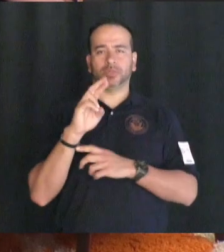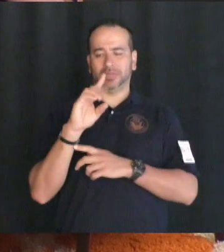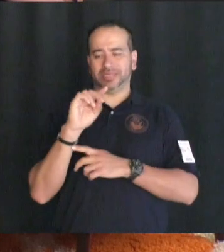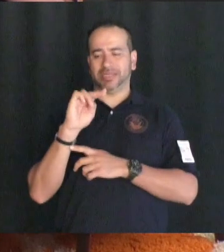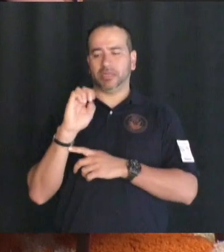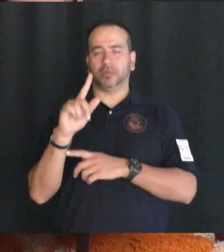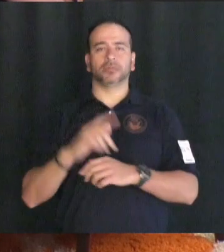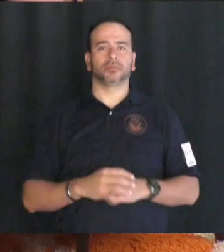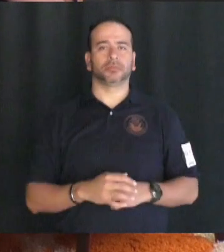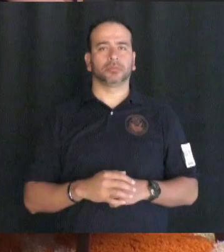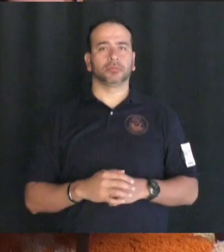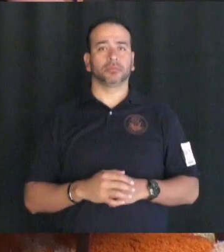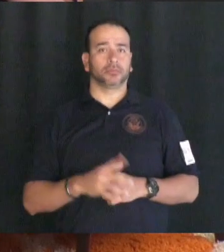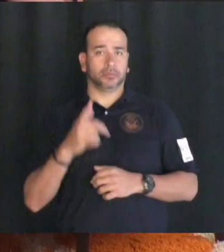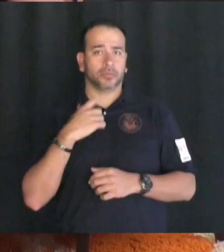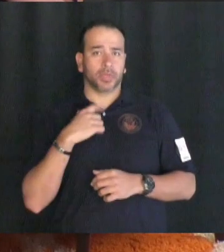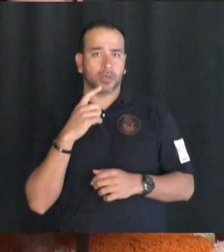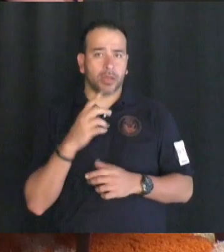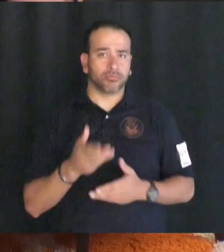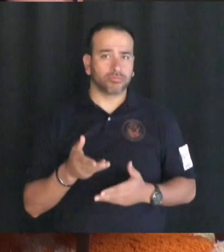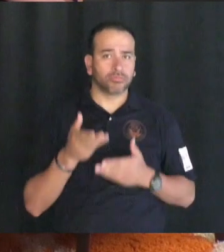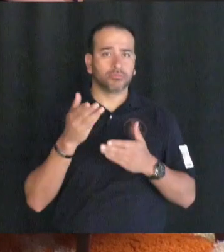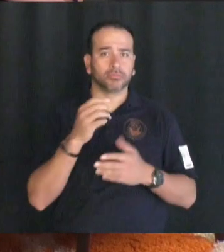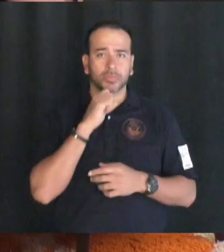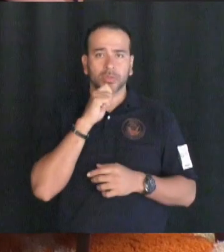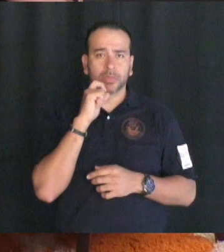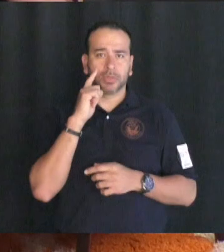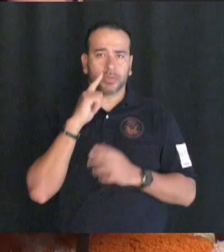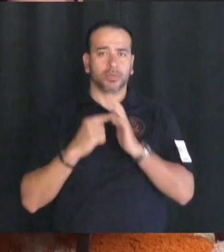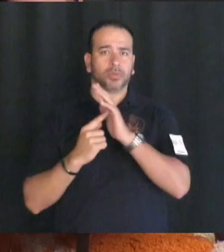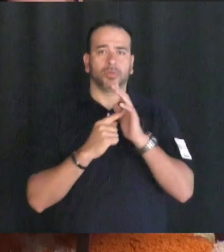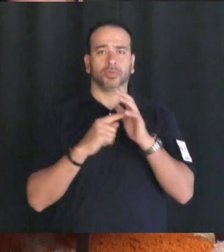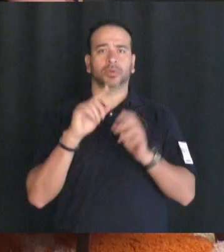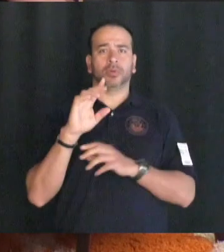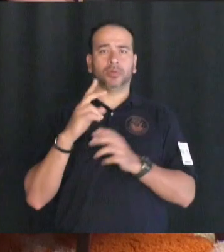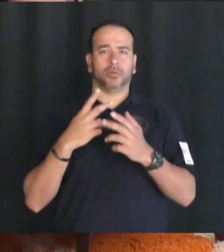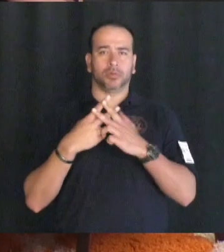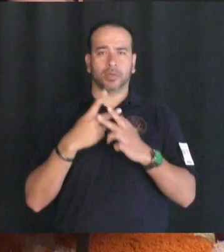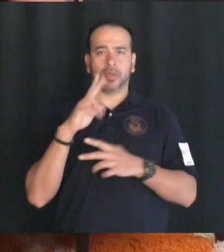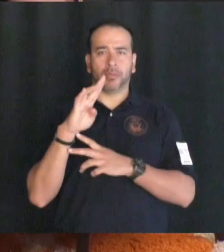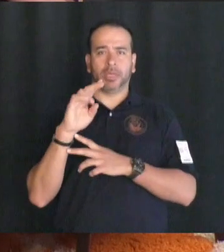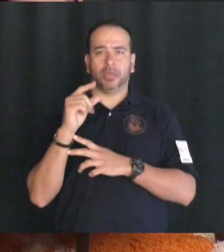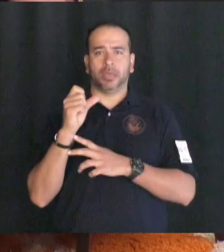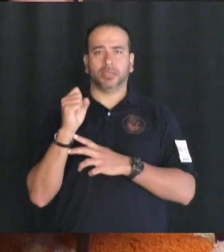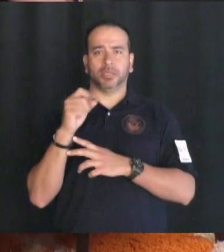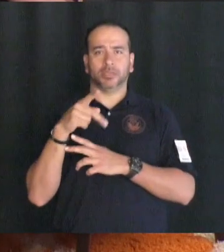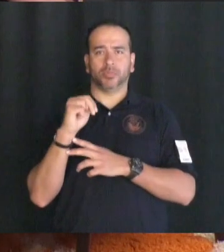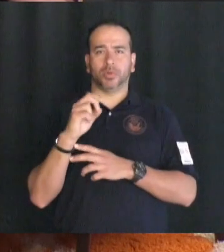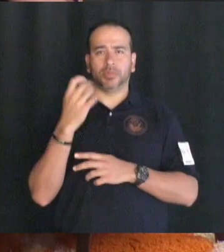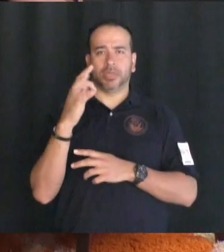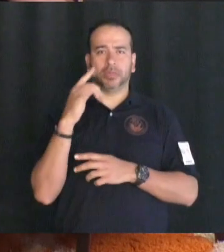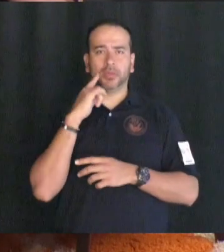Daniel. Have a cute promposal? Post your picture to hashtag BHSProm19 for a chance to win 2